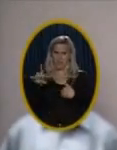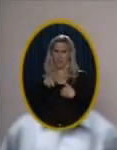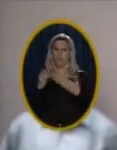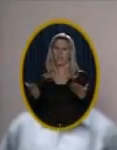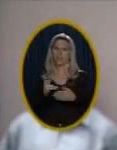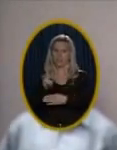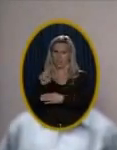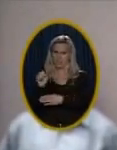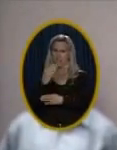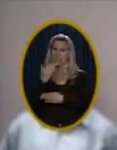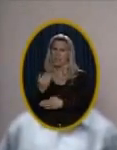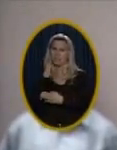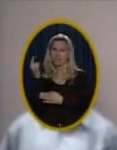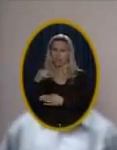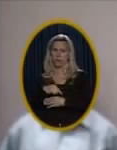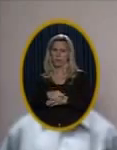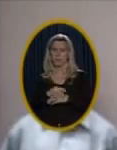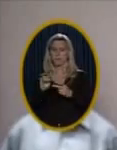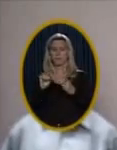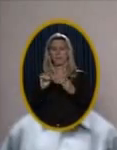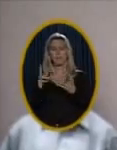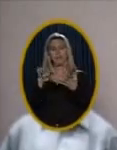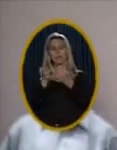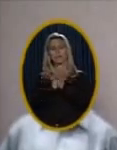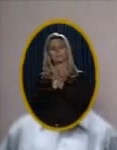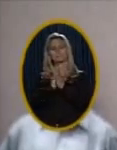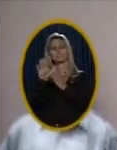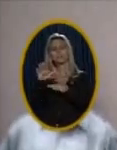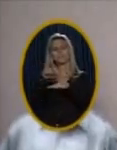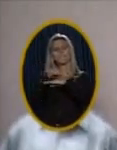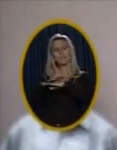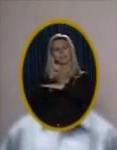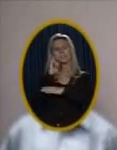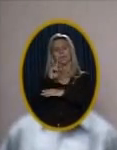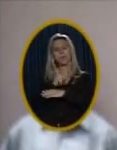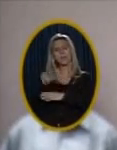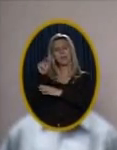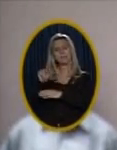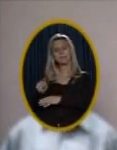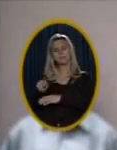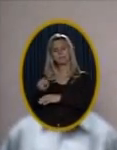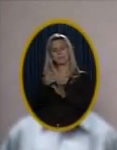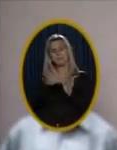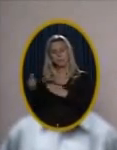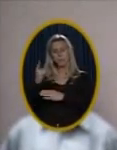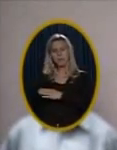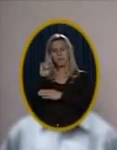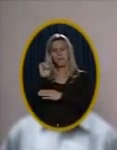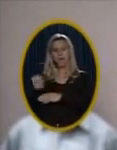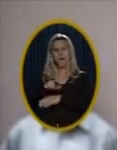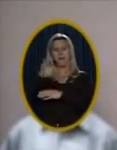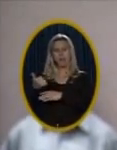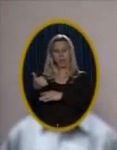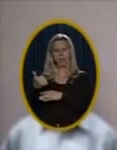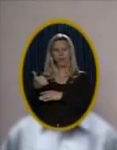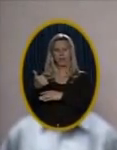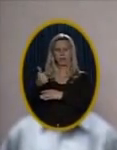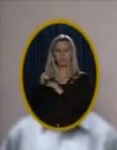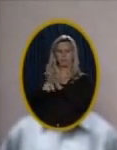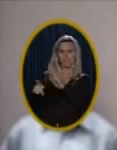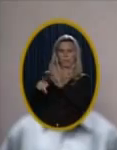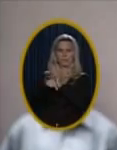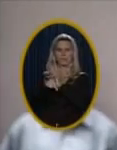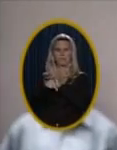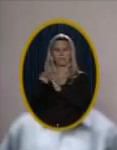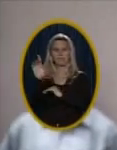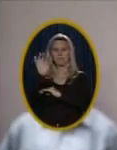you. And secondly, I'd like to ask you guys what kind of advice you have for NASA as we prepare for another era in the space